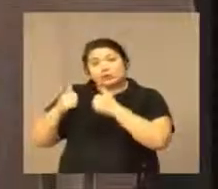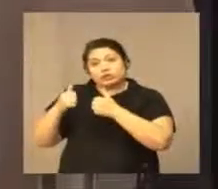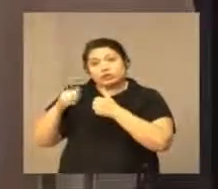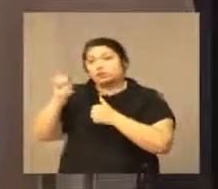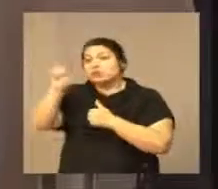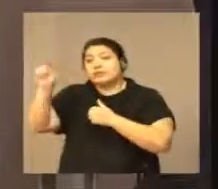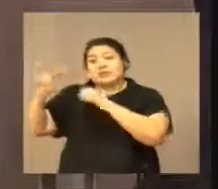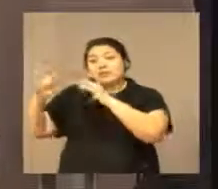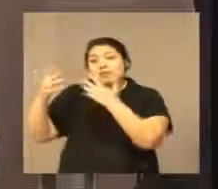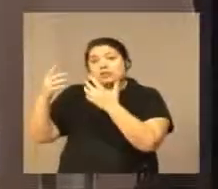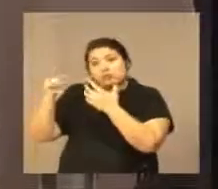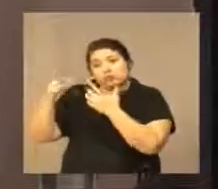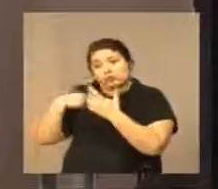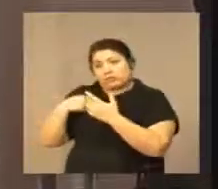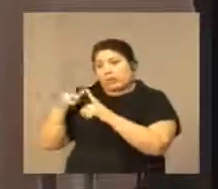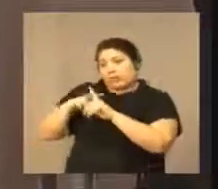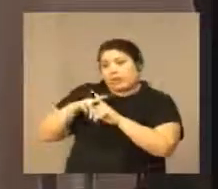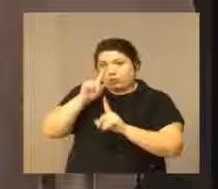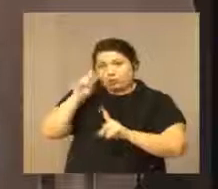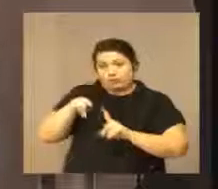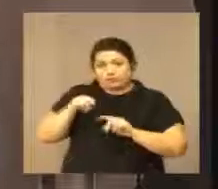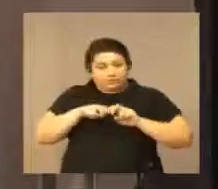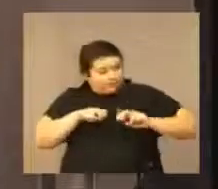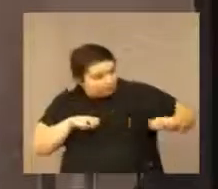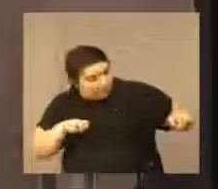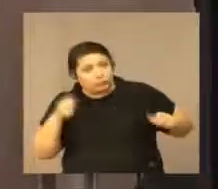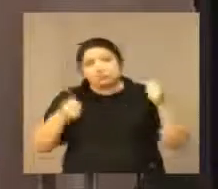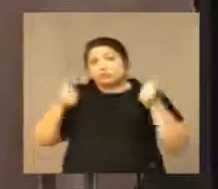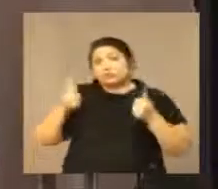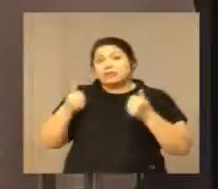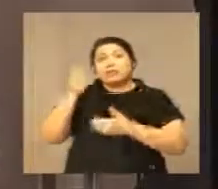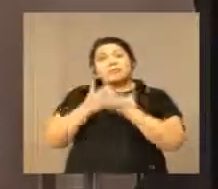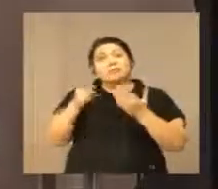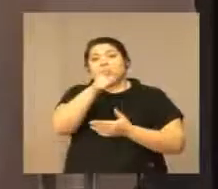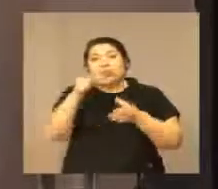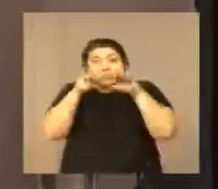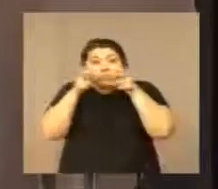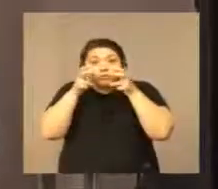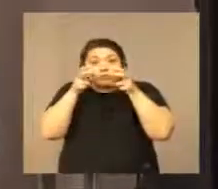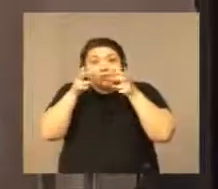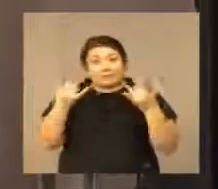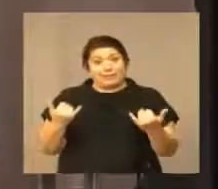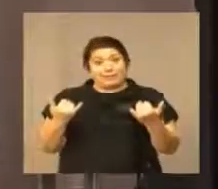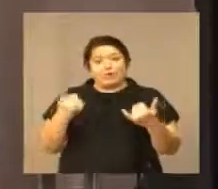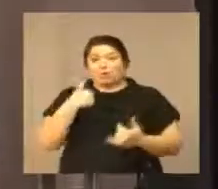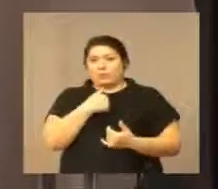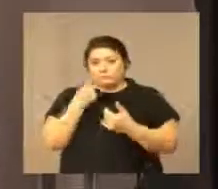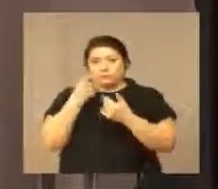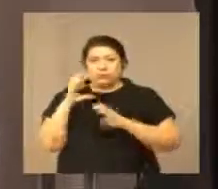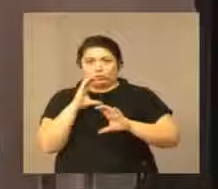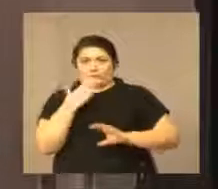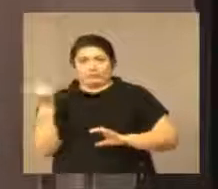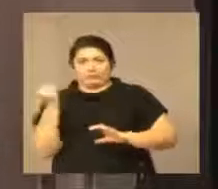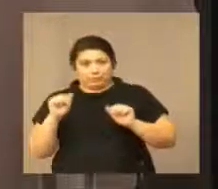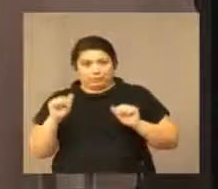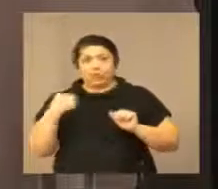to give the questions to. So for those of you out there in the audience, we're doing our best. So, and we will, you know,